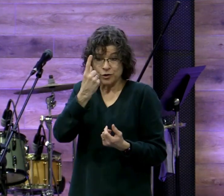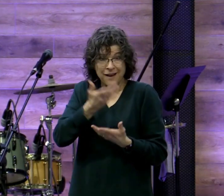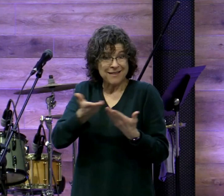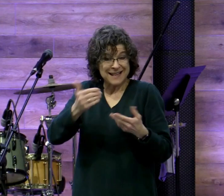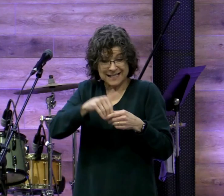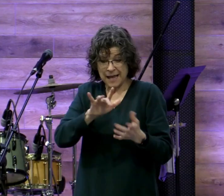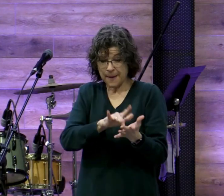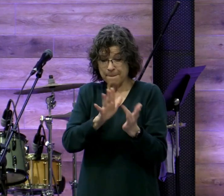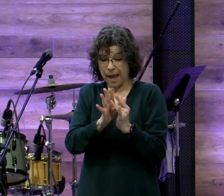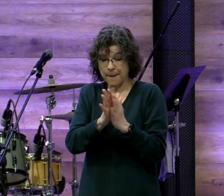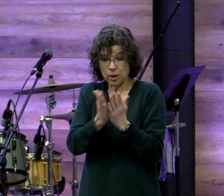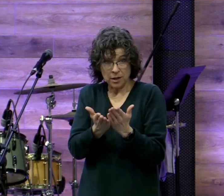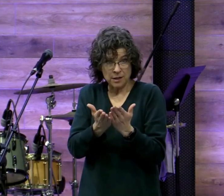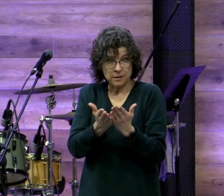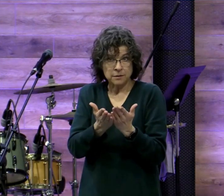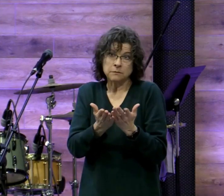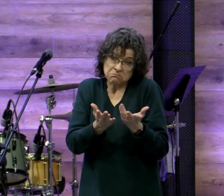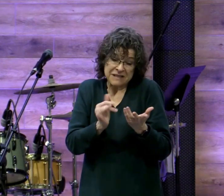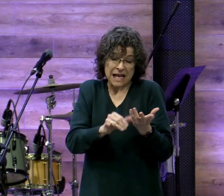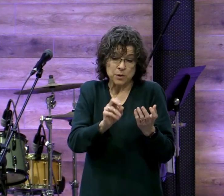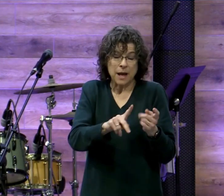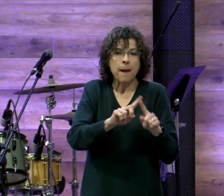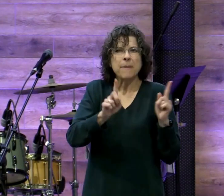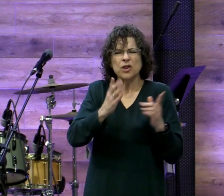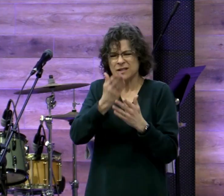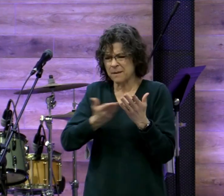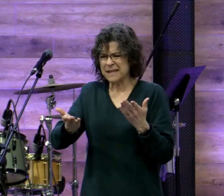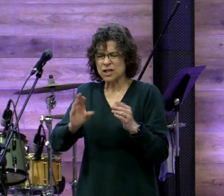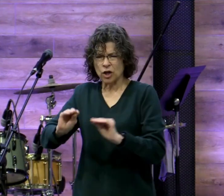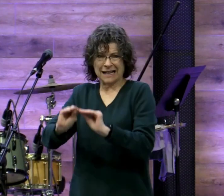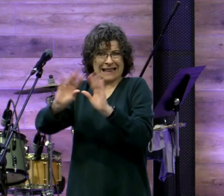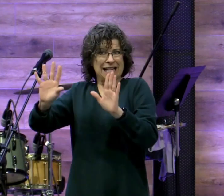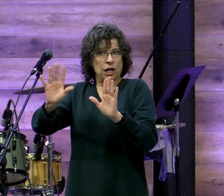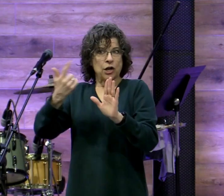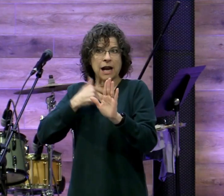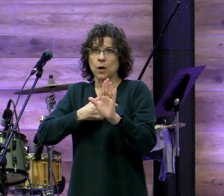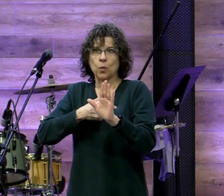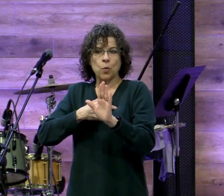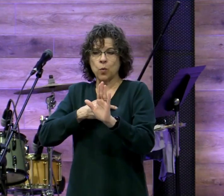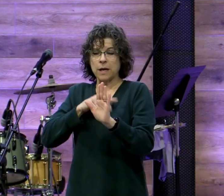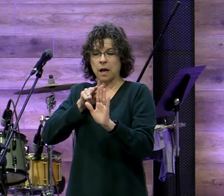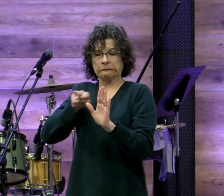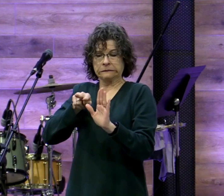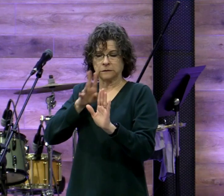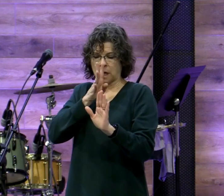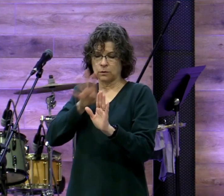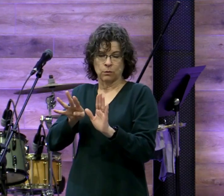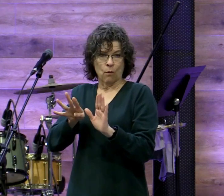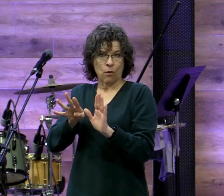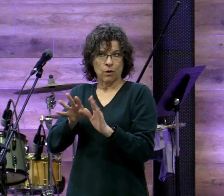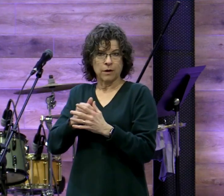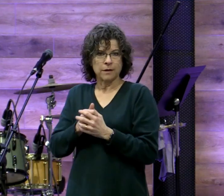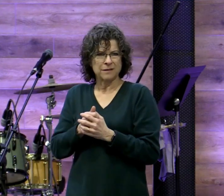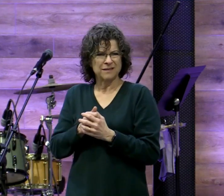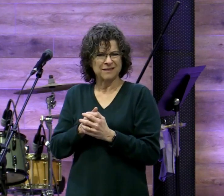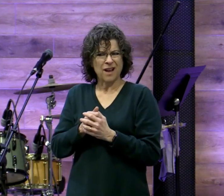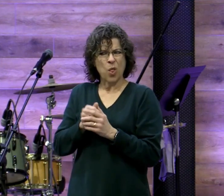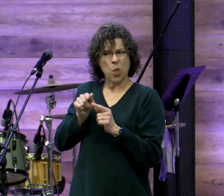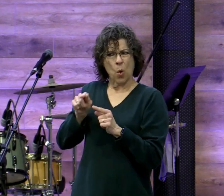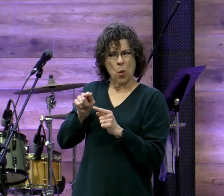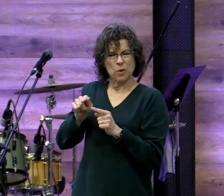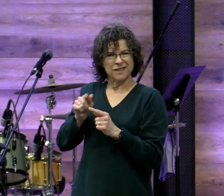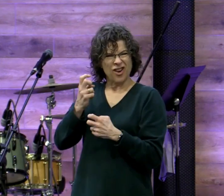that are unbelievably clear in the Bible that we don't do anything with. Oh, now I'm meddling. Those are the hard things,